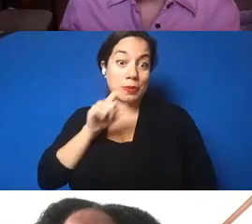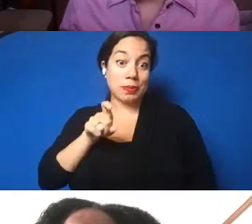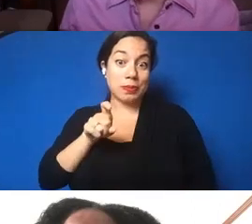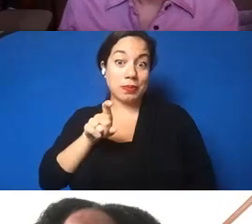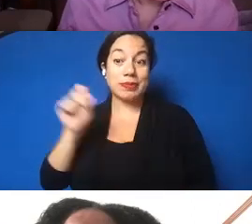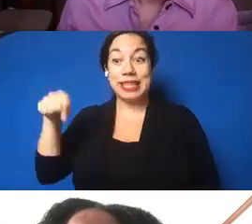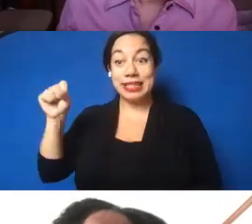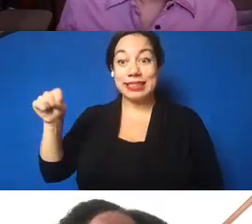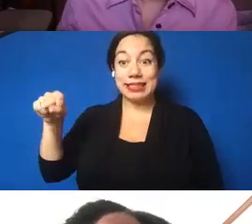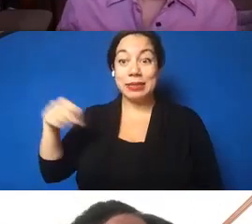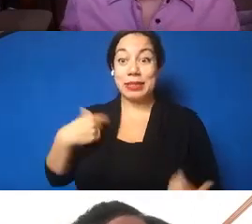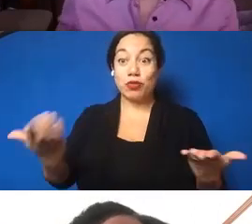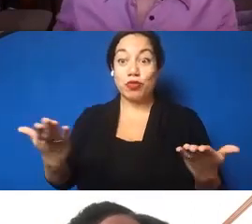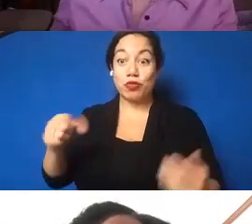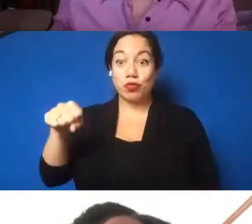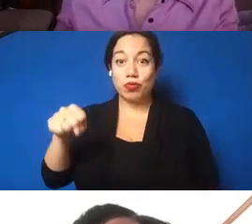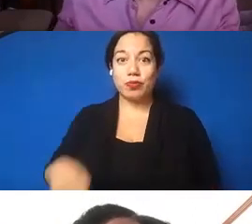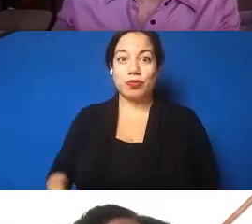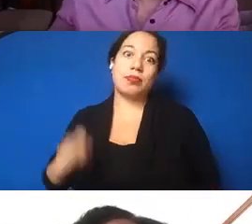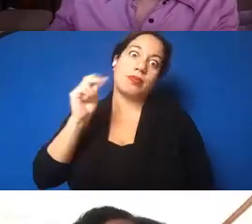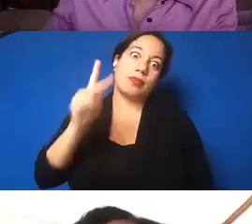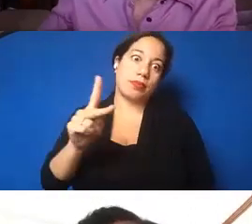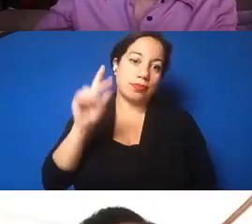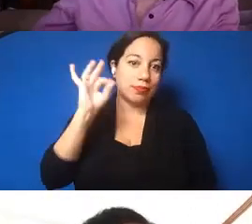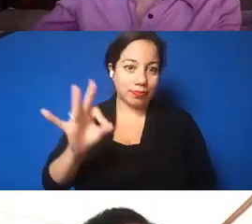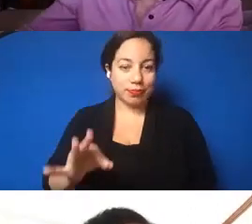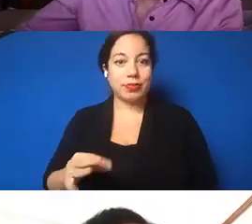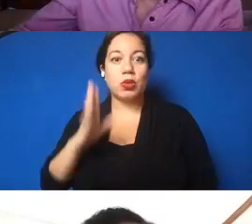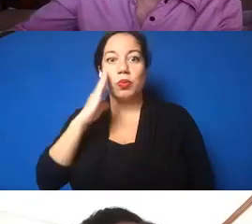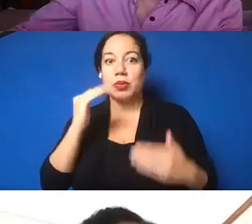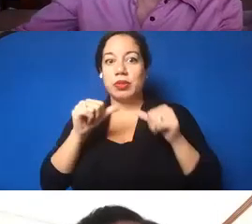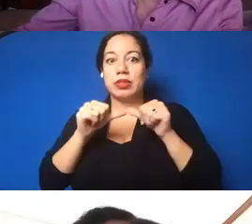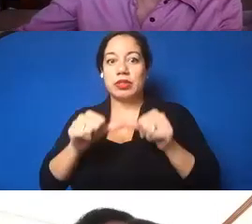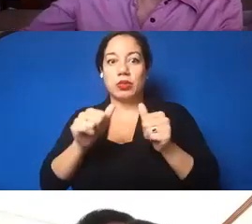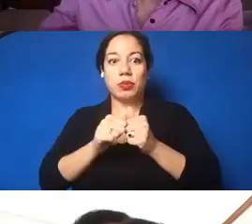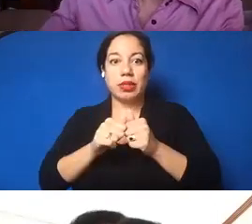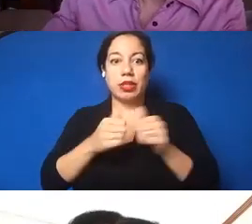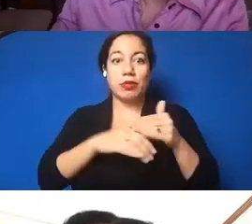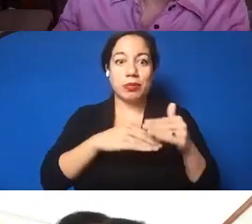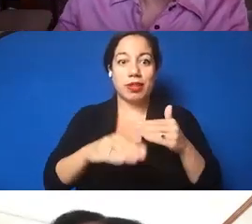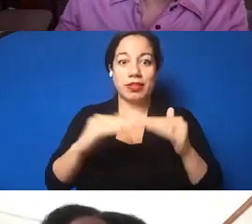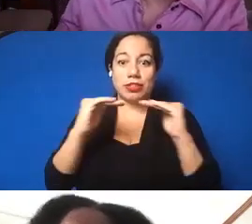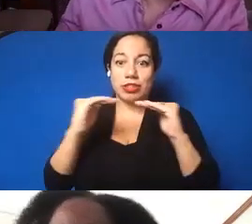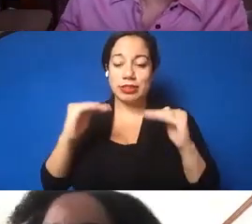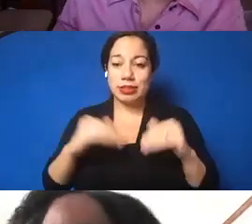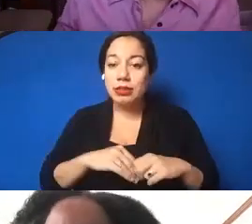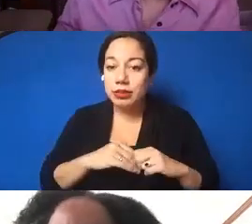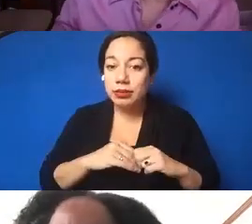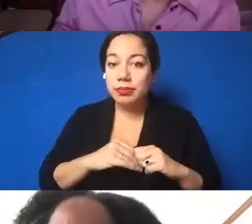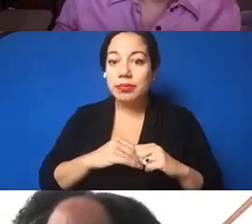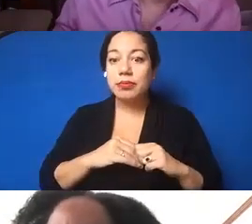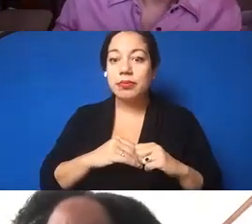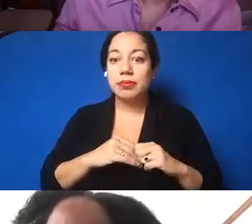Yes, I'm here. Okay, so now we'll continue with reproductive justice. Monica Camor.